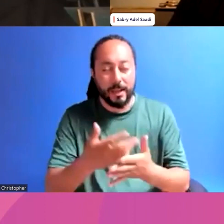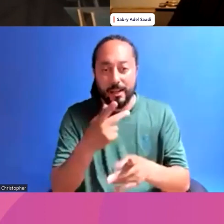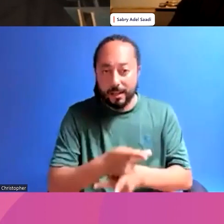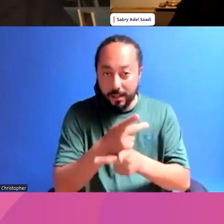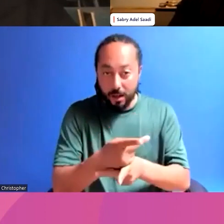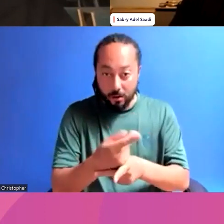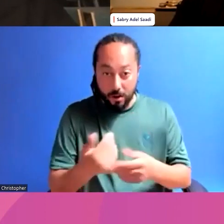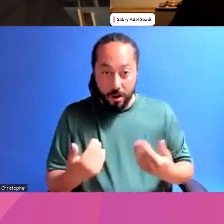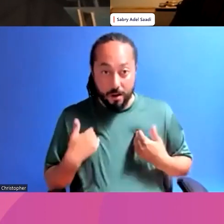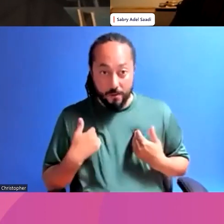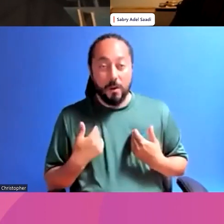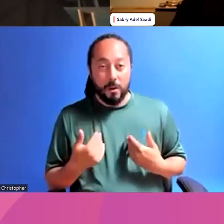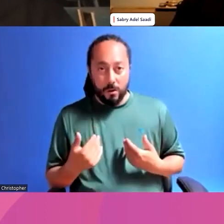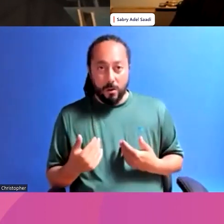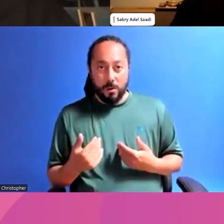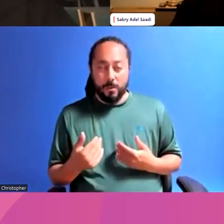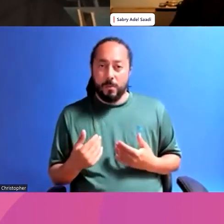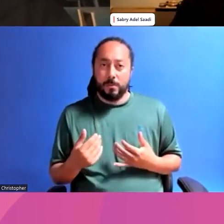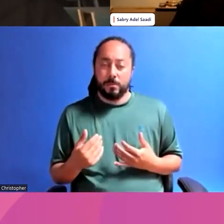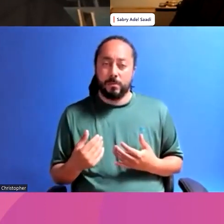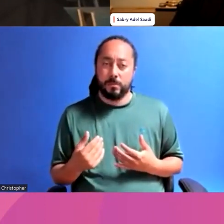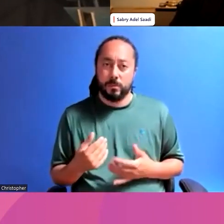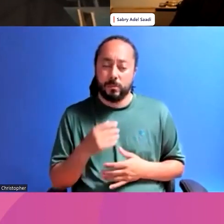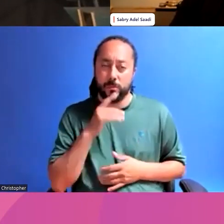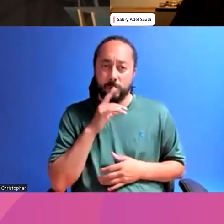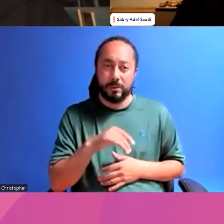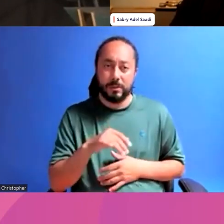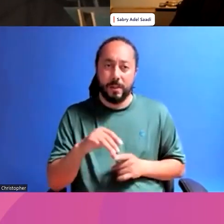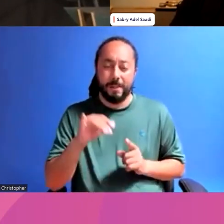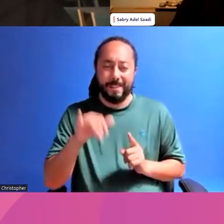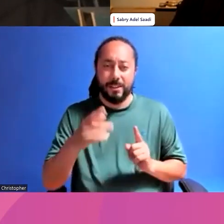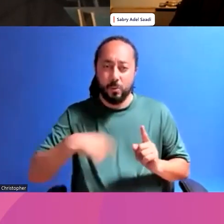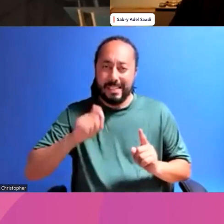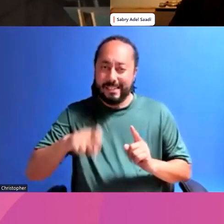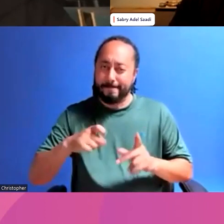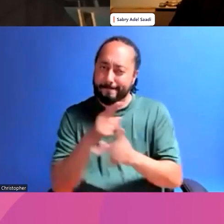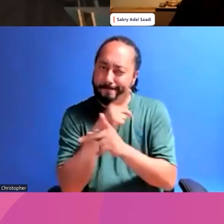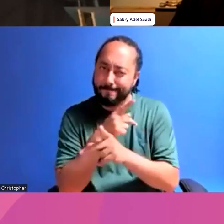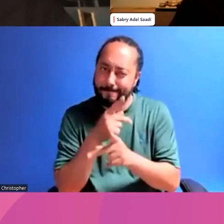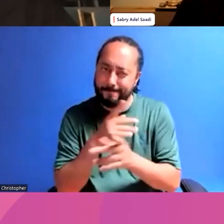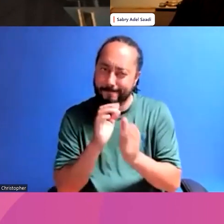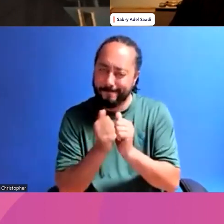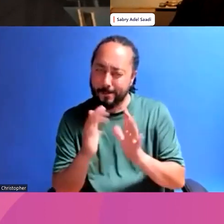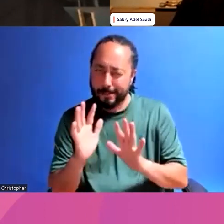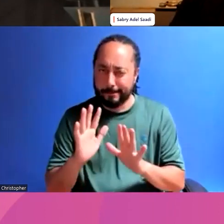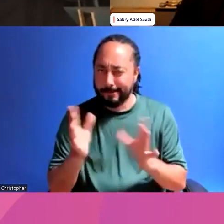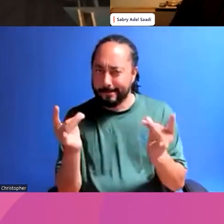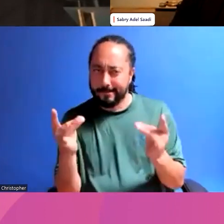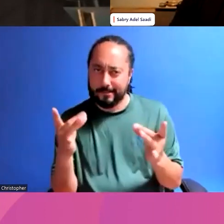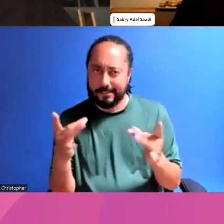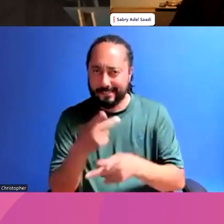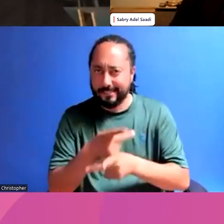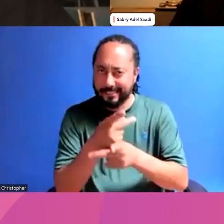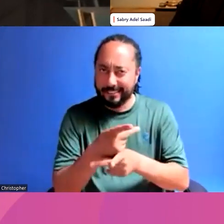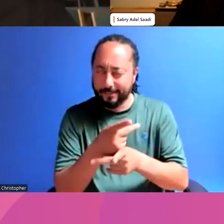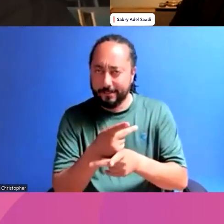that those are some of the lines that we need to navigate very carefully. I